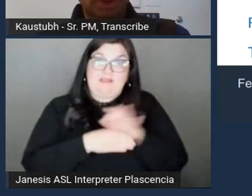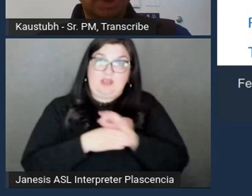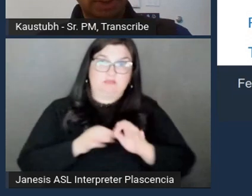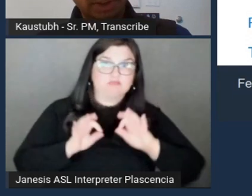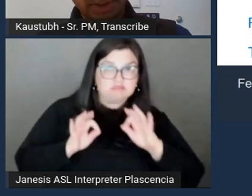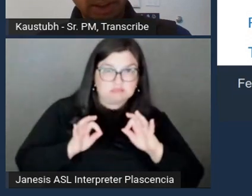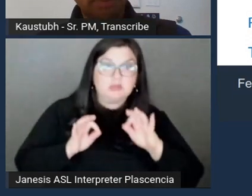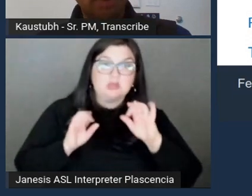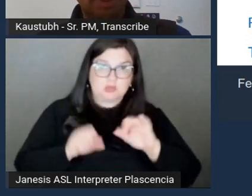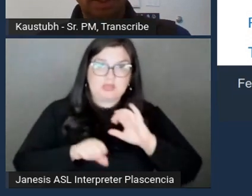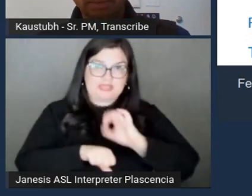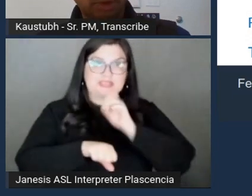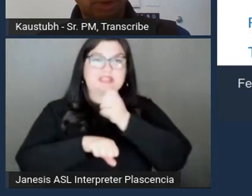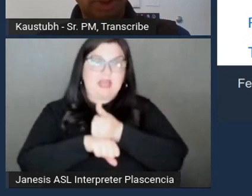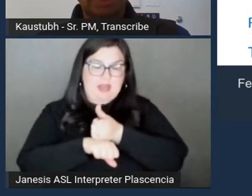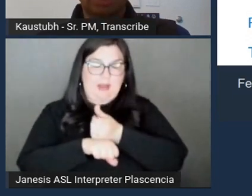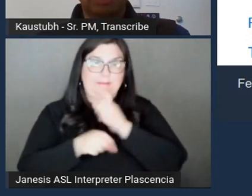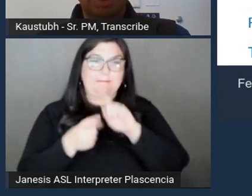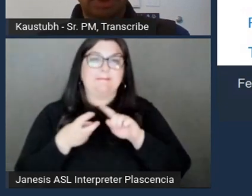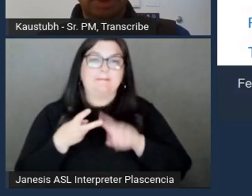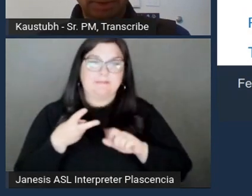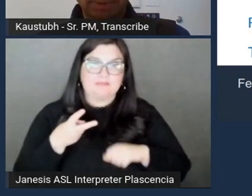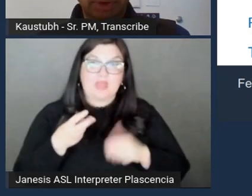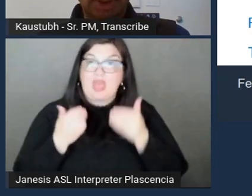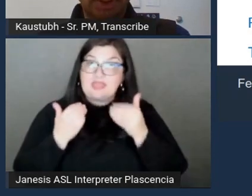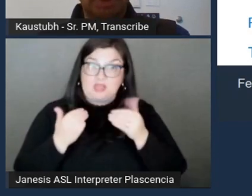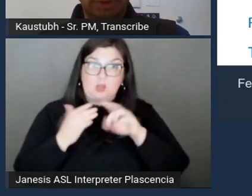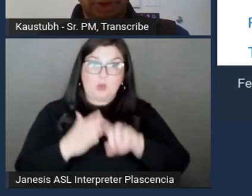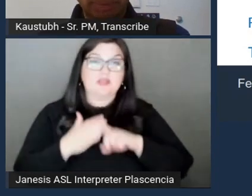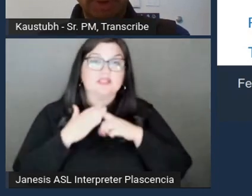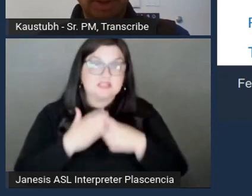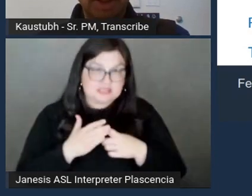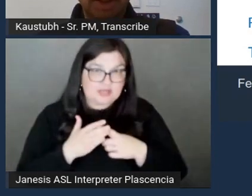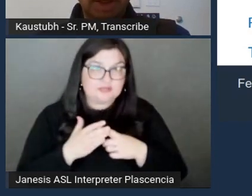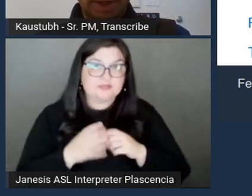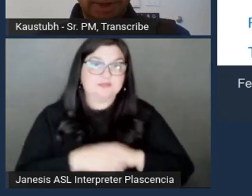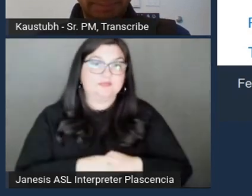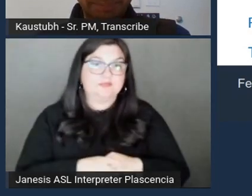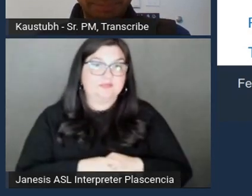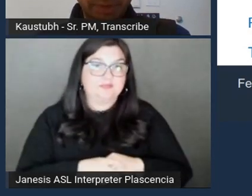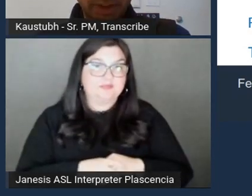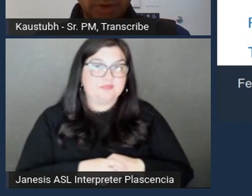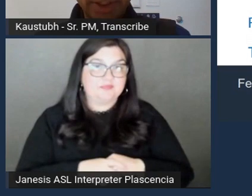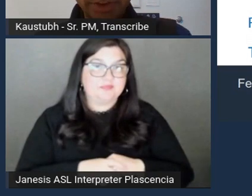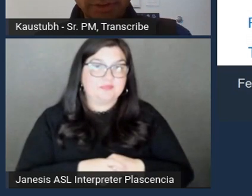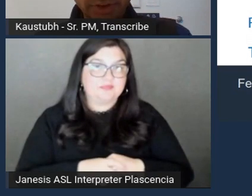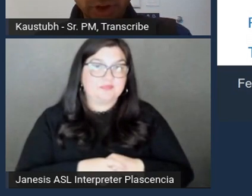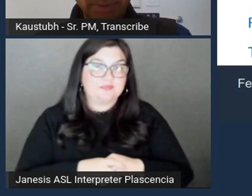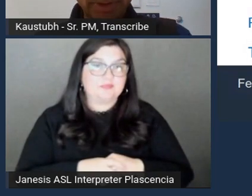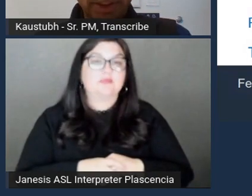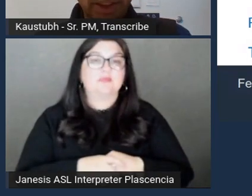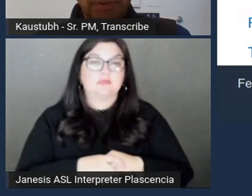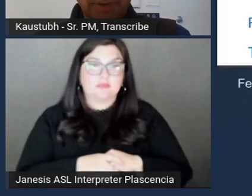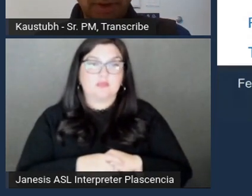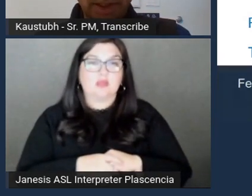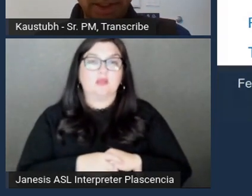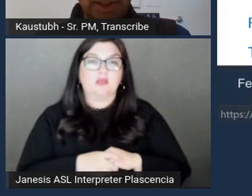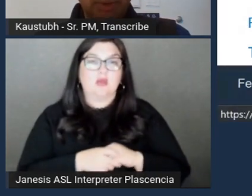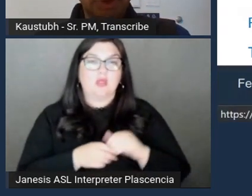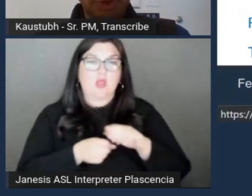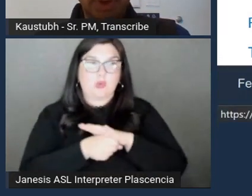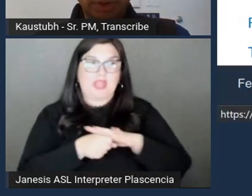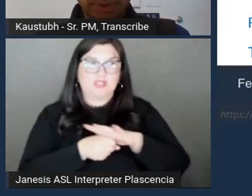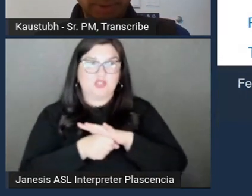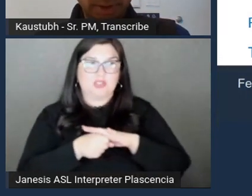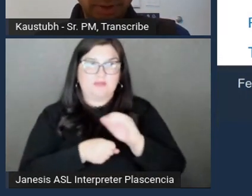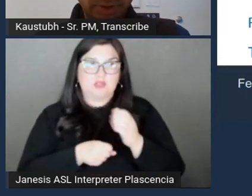you need to set these up, and then you can get started with creation of the job. Now, creation of the job itself, I